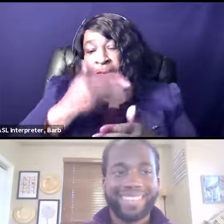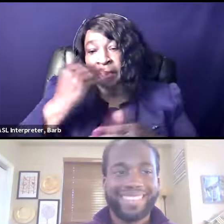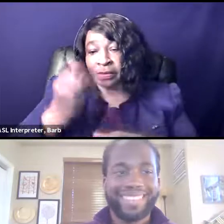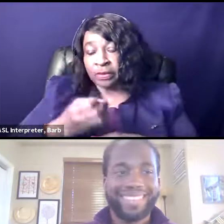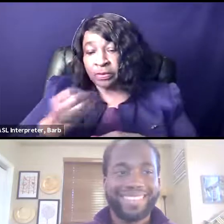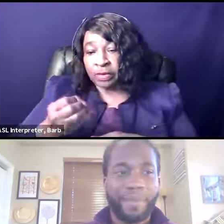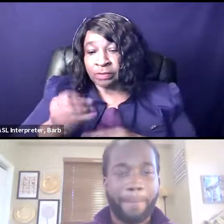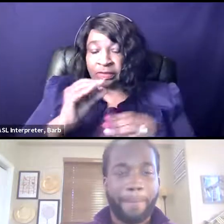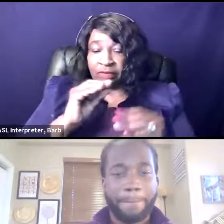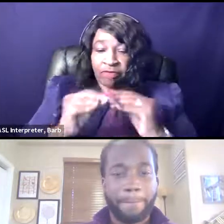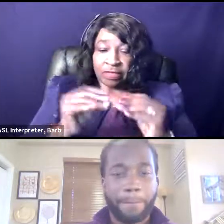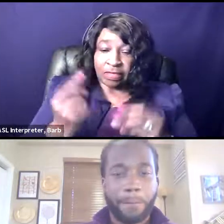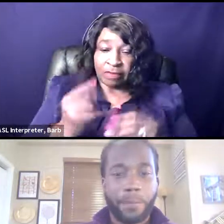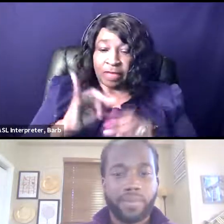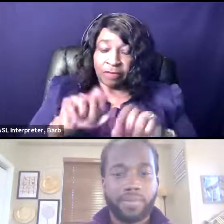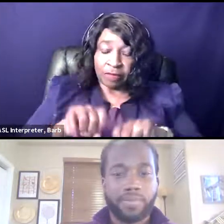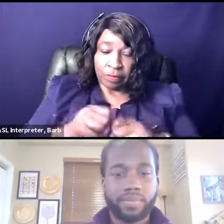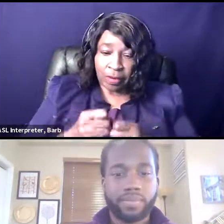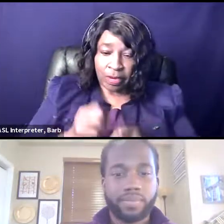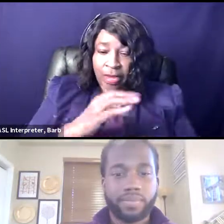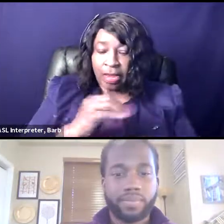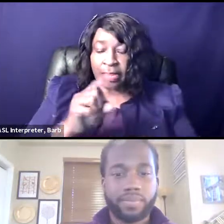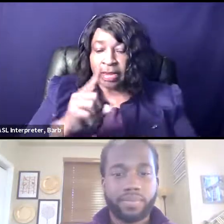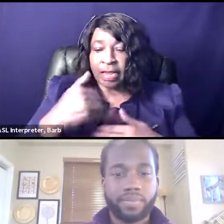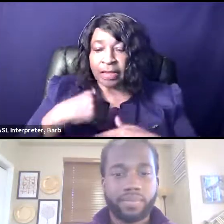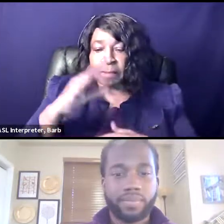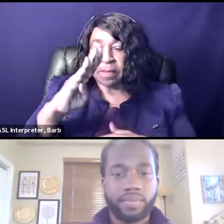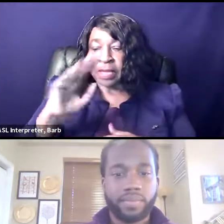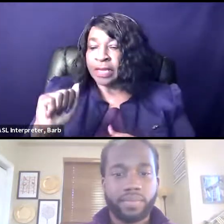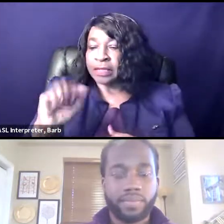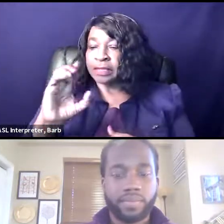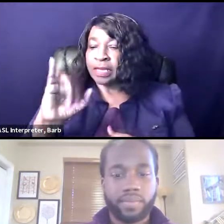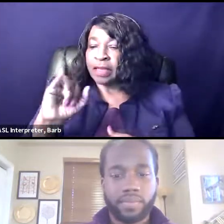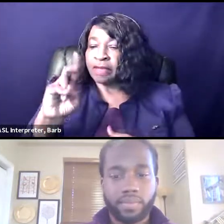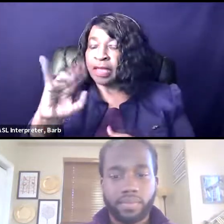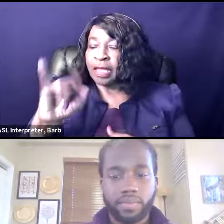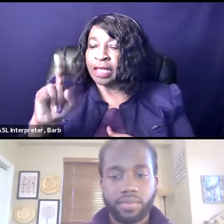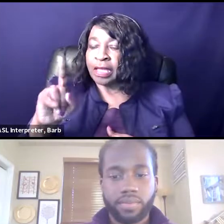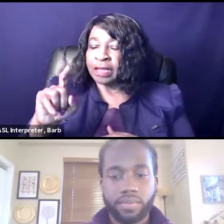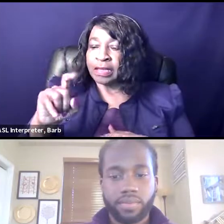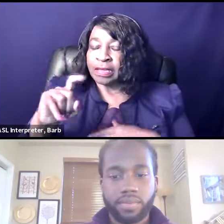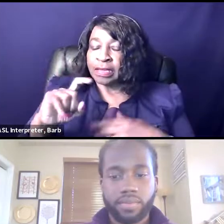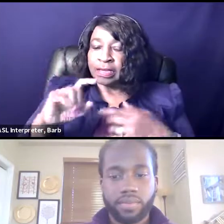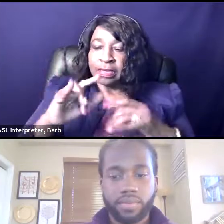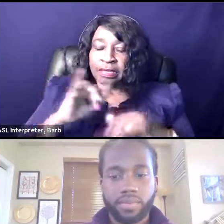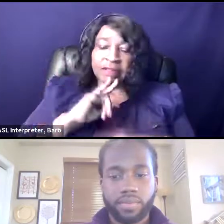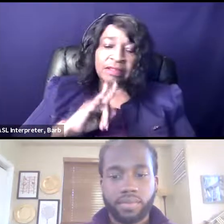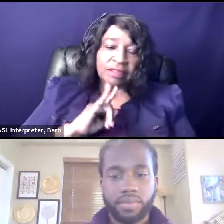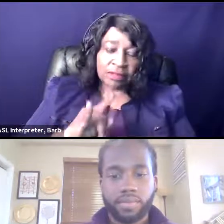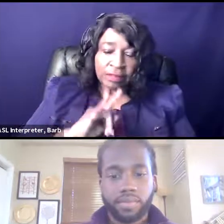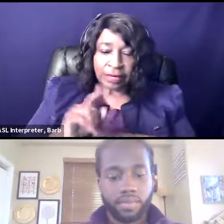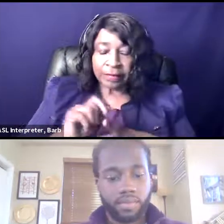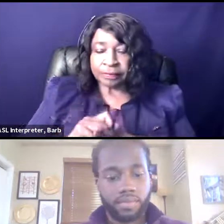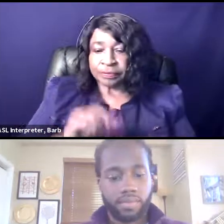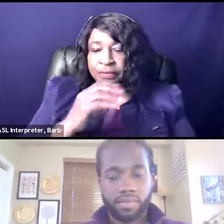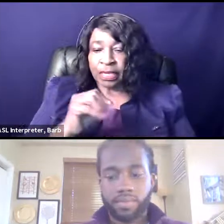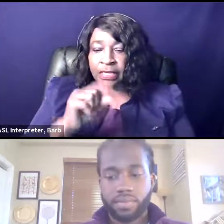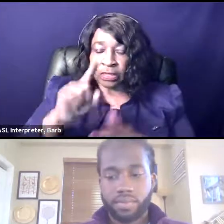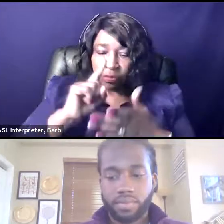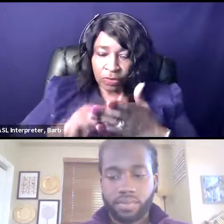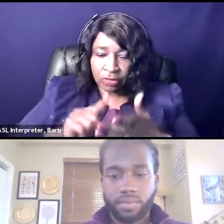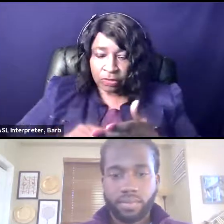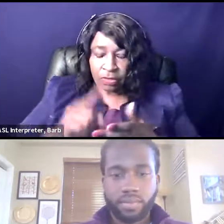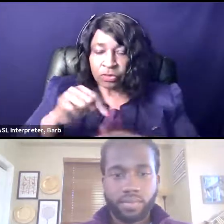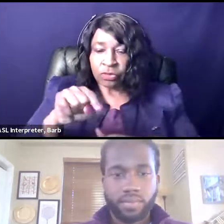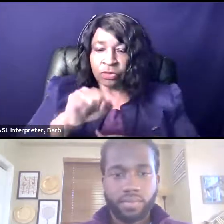breaks. And he has a Bachelor of Science in Civil Engineering from North Carolina Agricultural and Technical State University. And his research, as you're going to